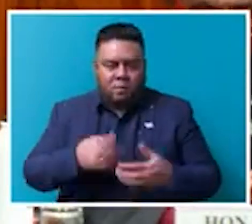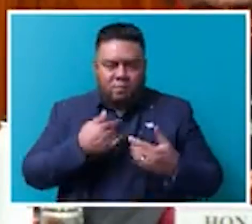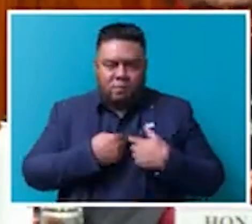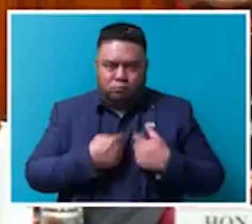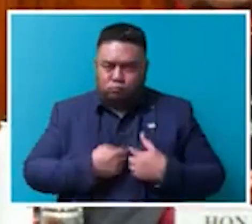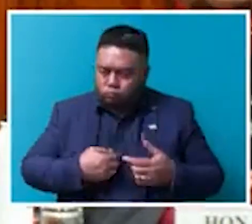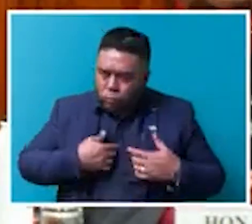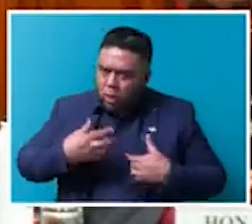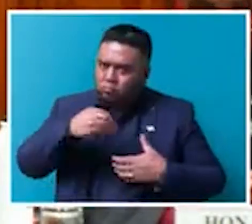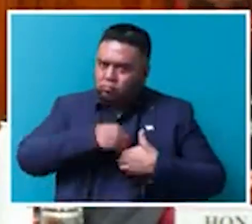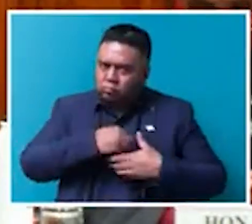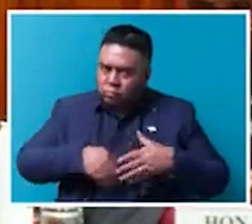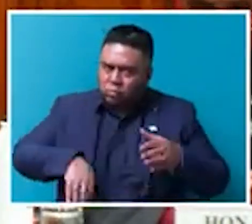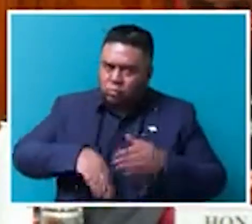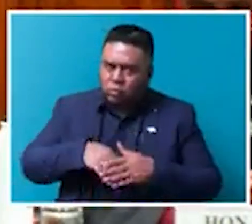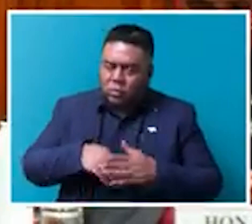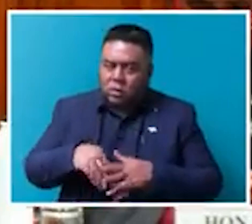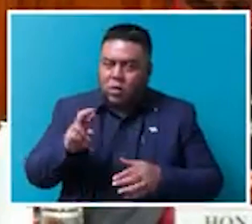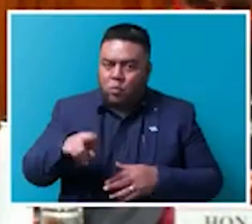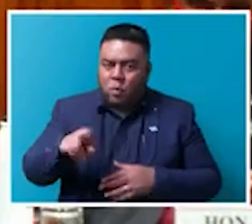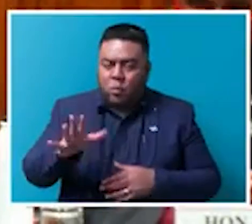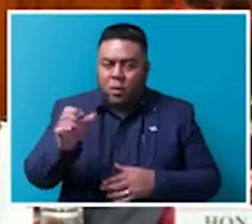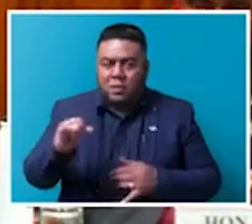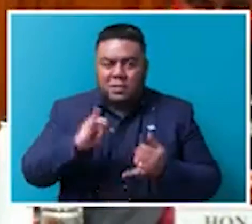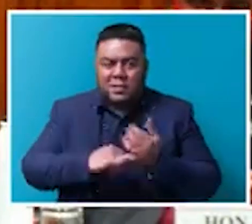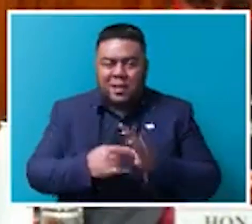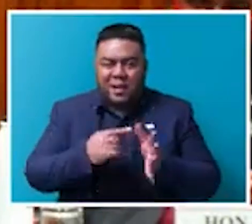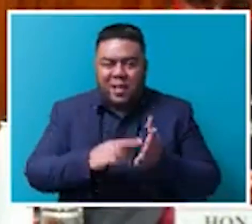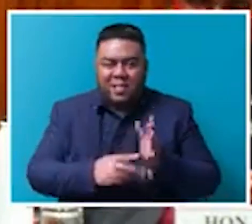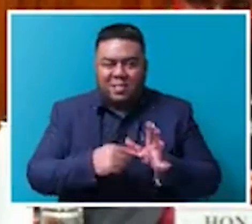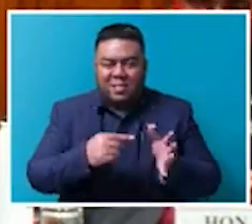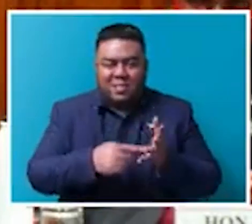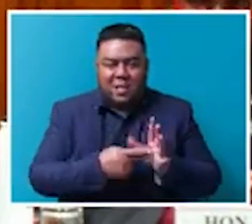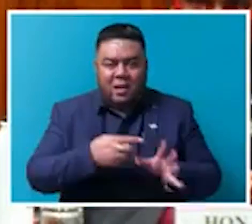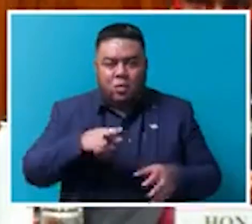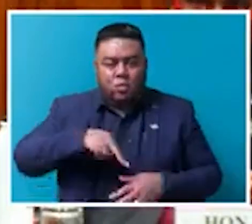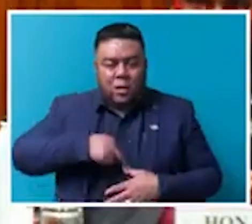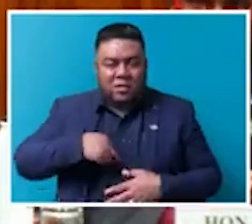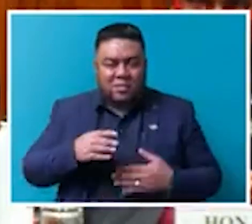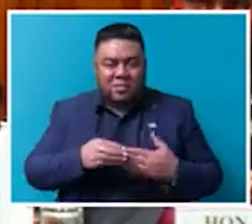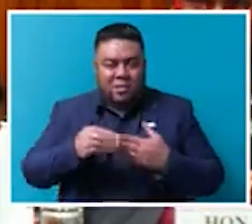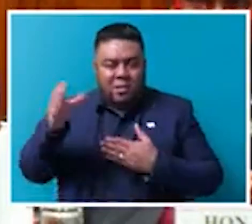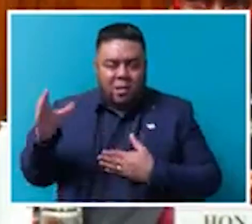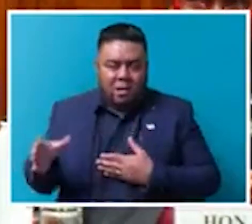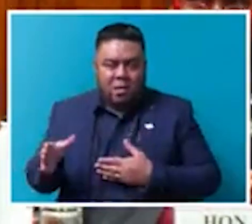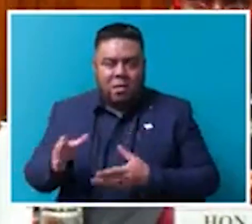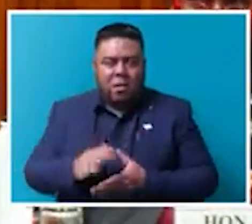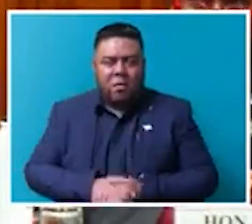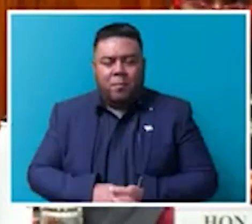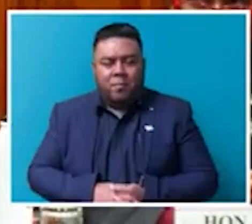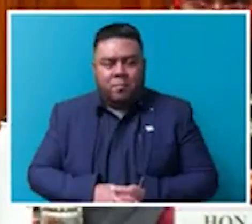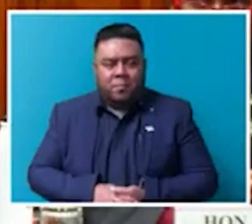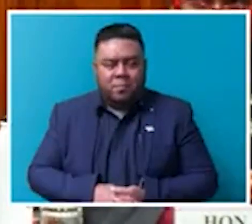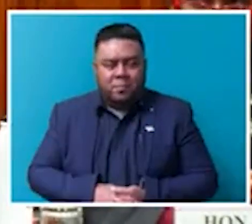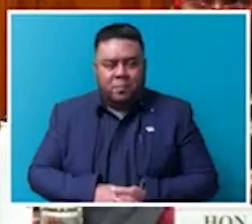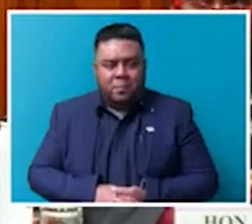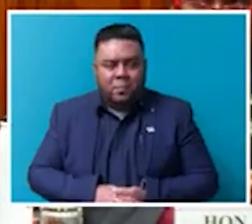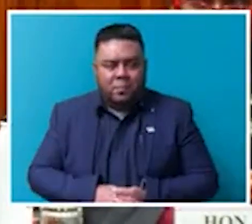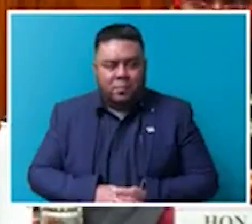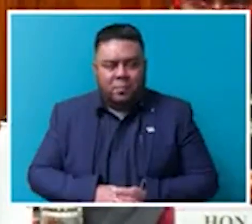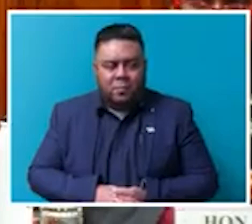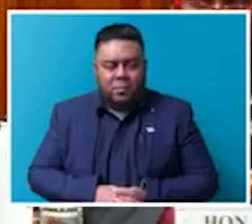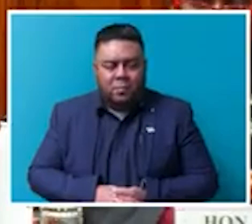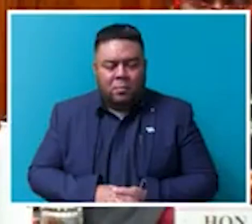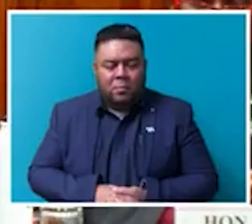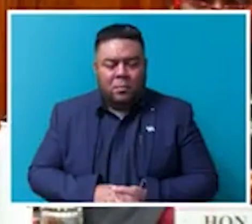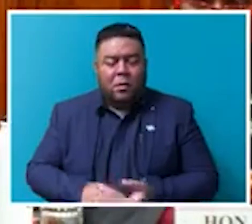served as a Rewa Sanatan Vice President for a number of years, being a religious leader in his own ways and